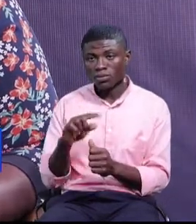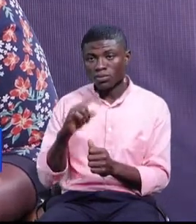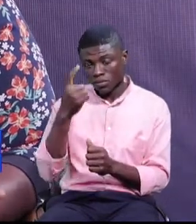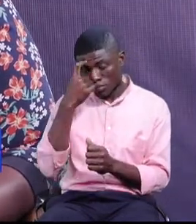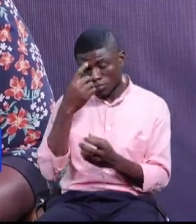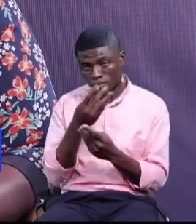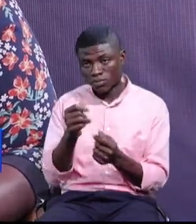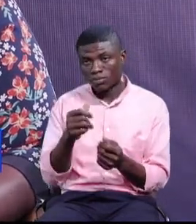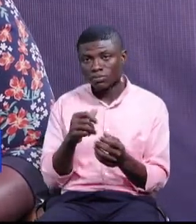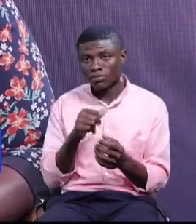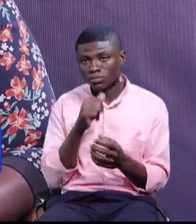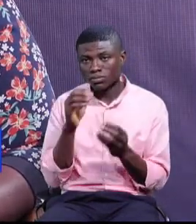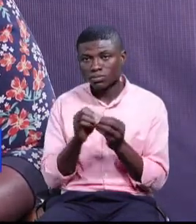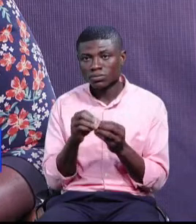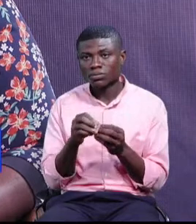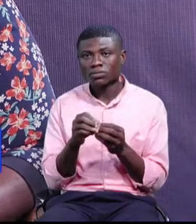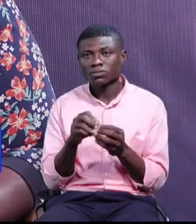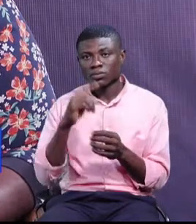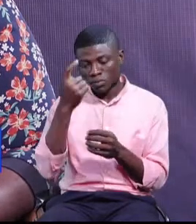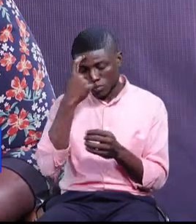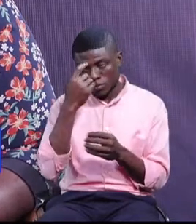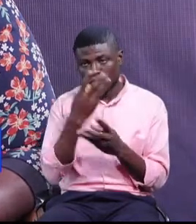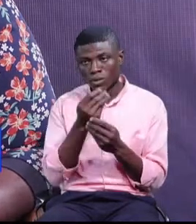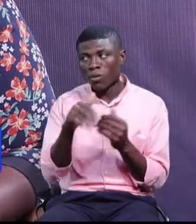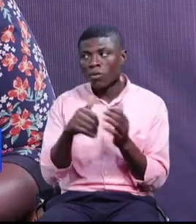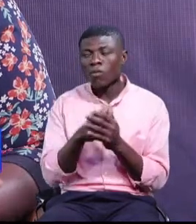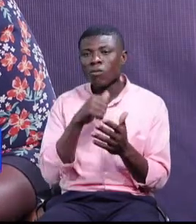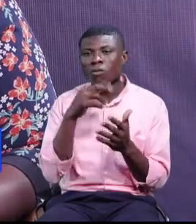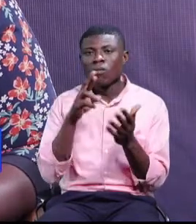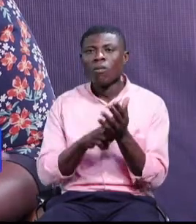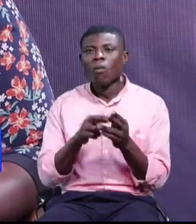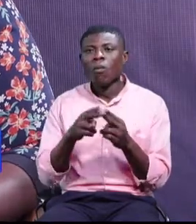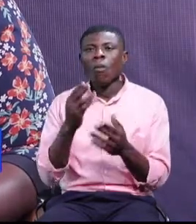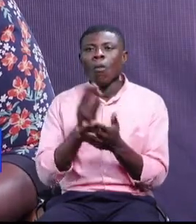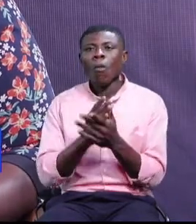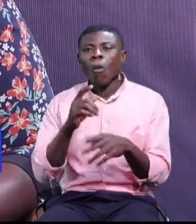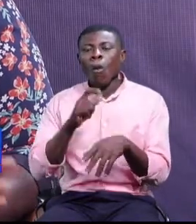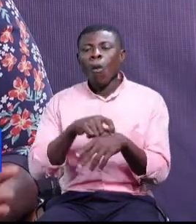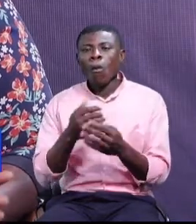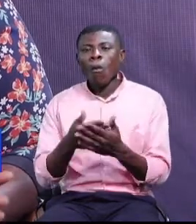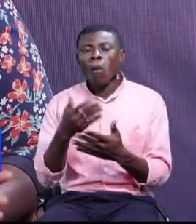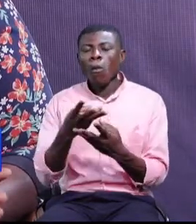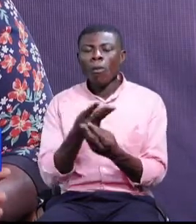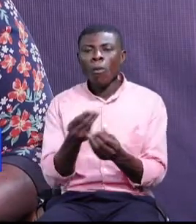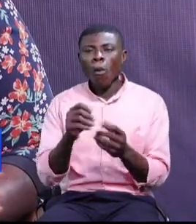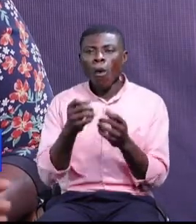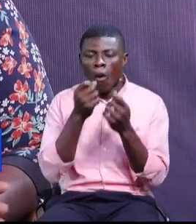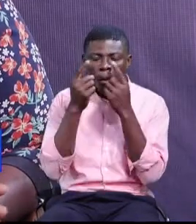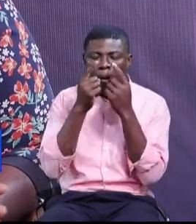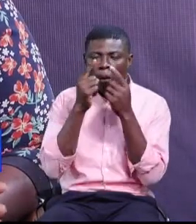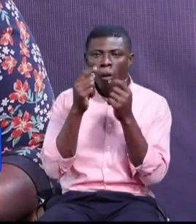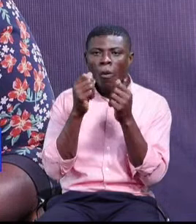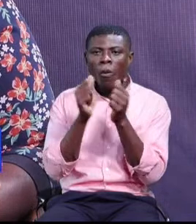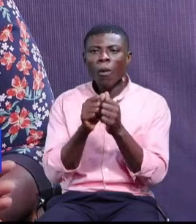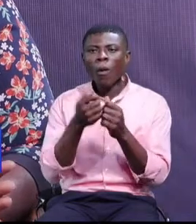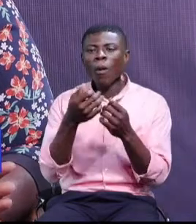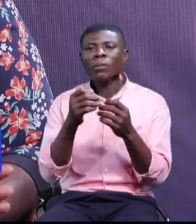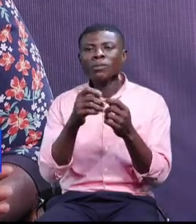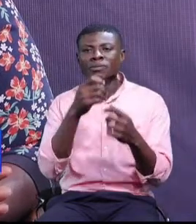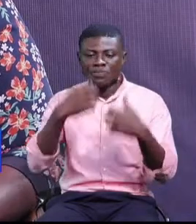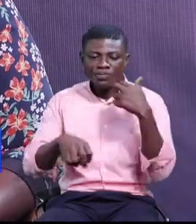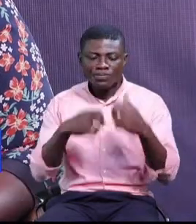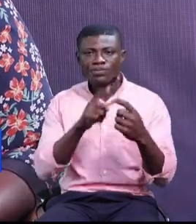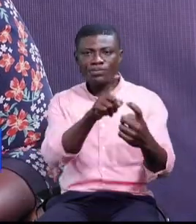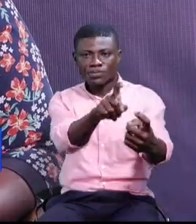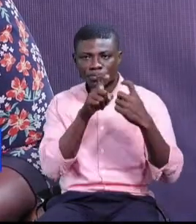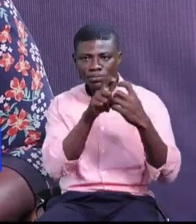Even them, not everything is registered. So sometimes you buy a land and you are surprised with one litigation here or the